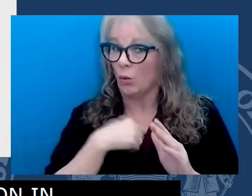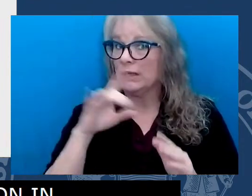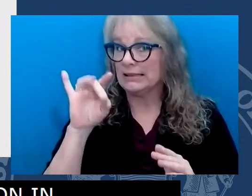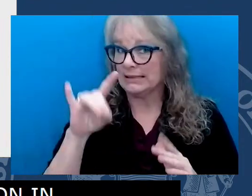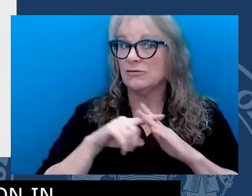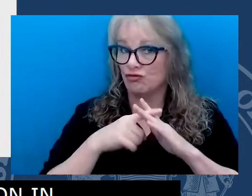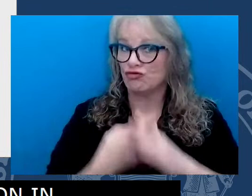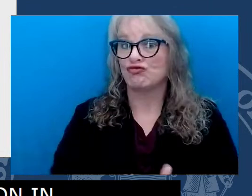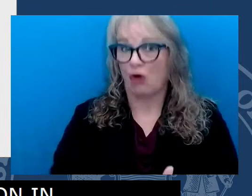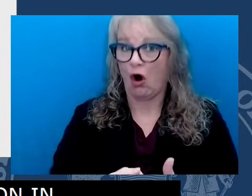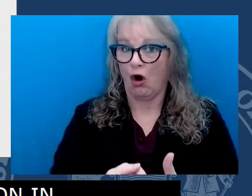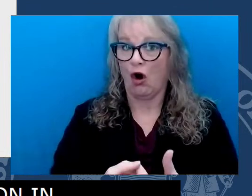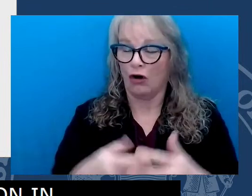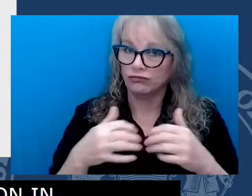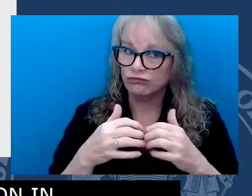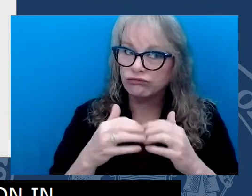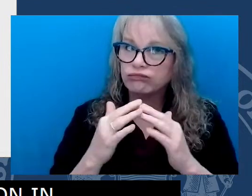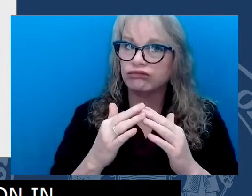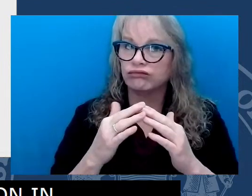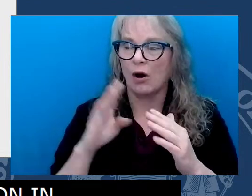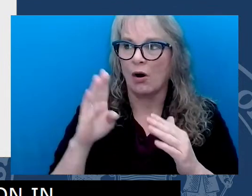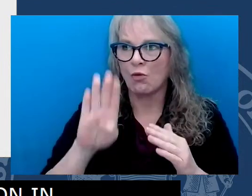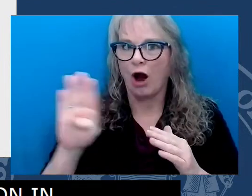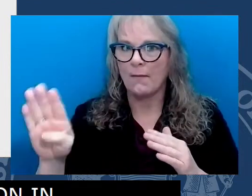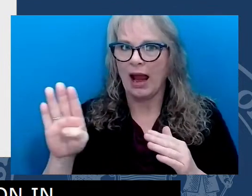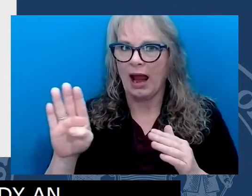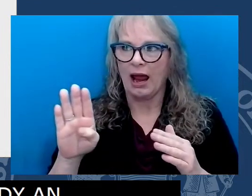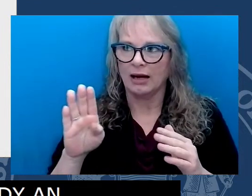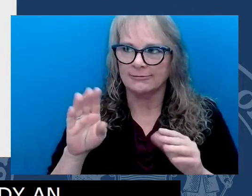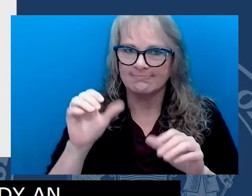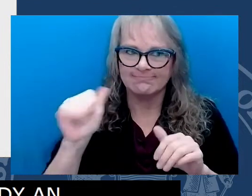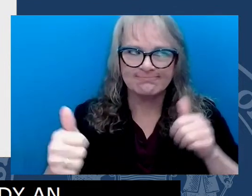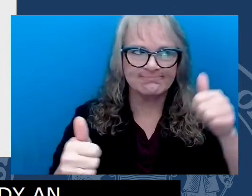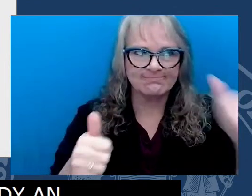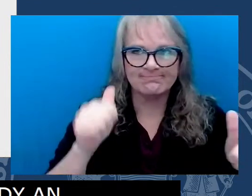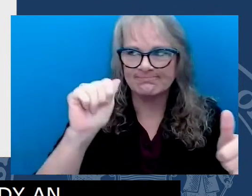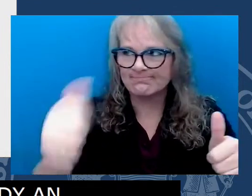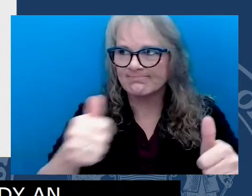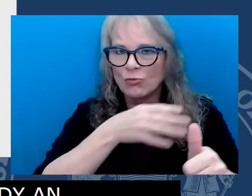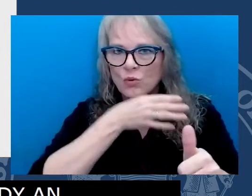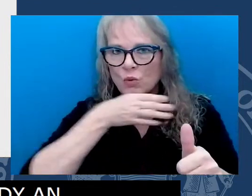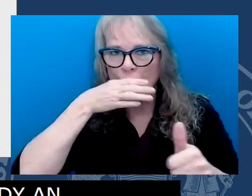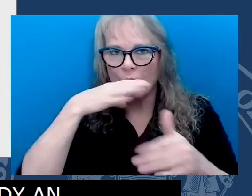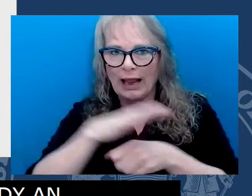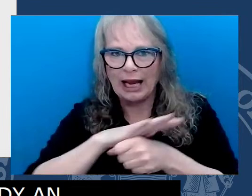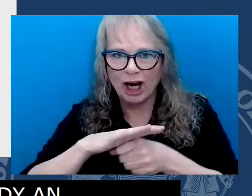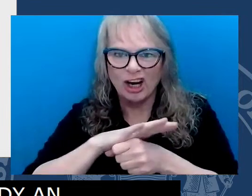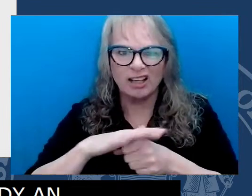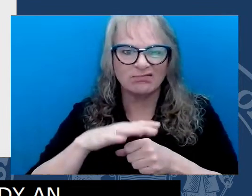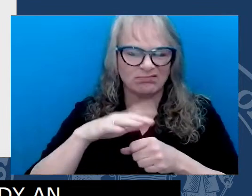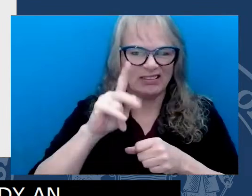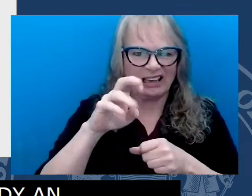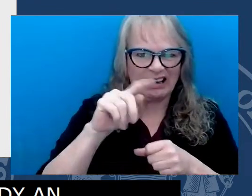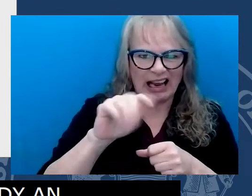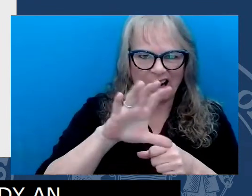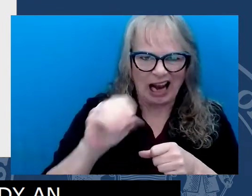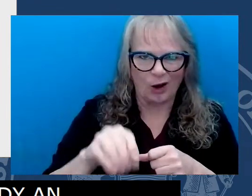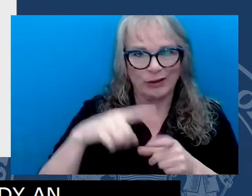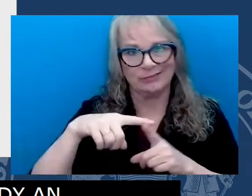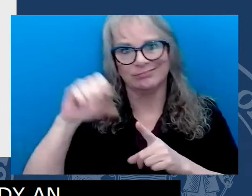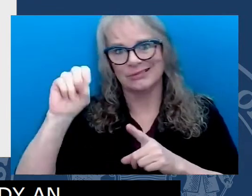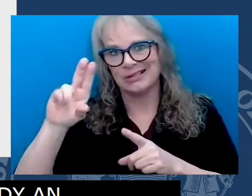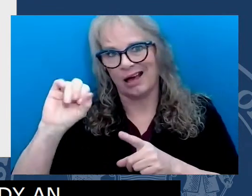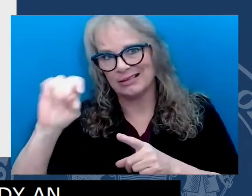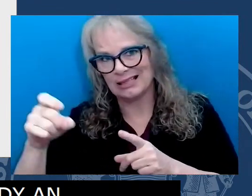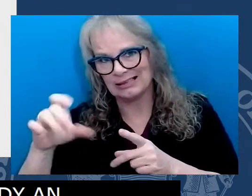to bring broadband to rural areas, particularly here in Kent County, western Kent County, and Sussex County, particularly Sussex County. We're making